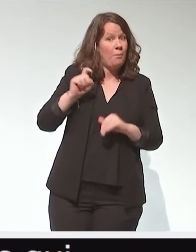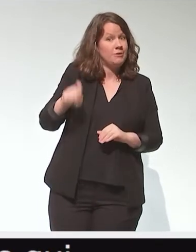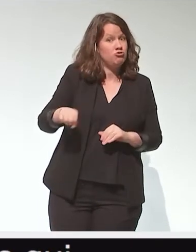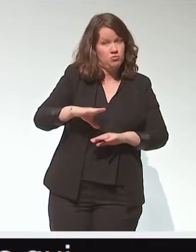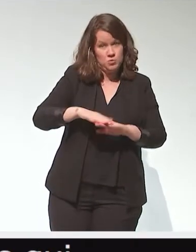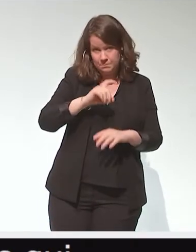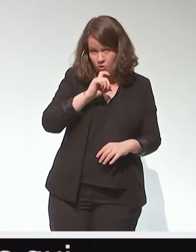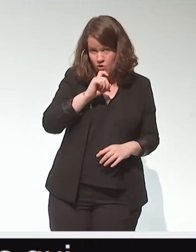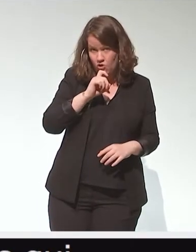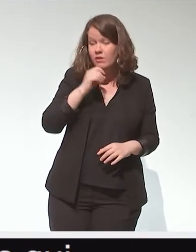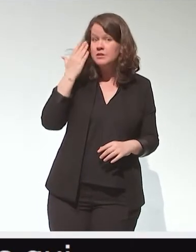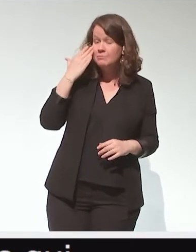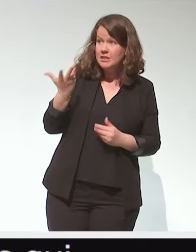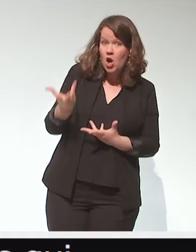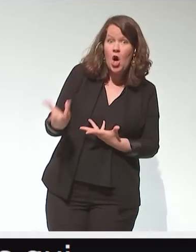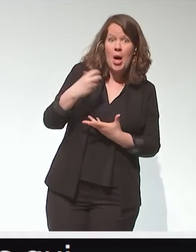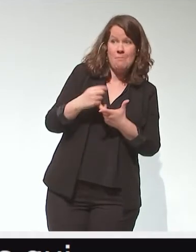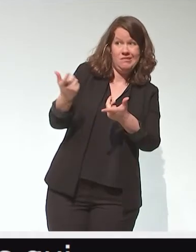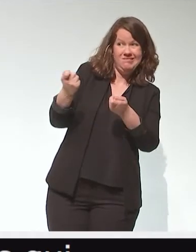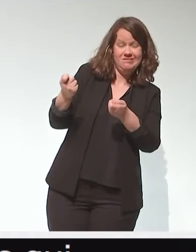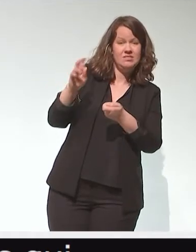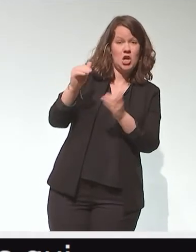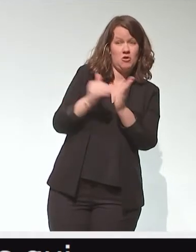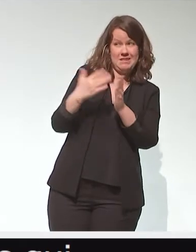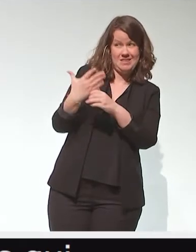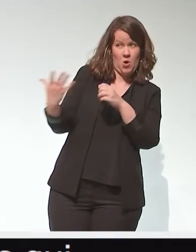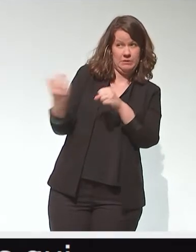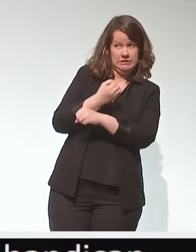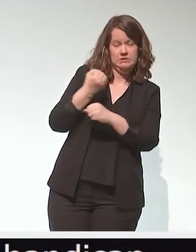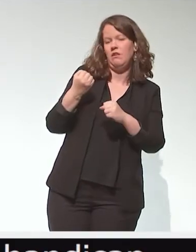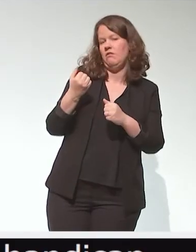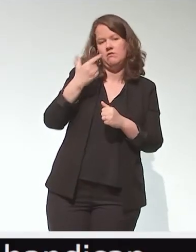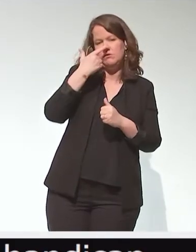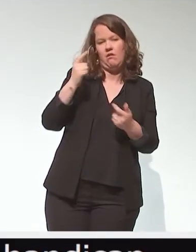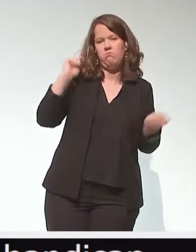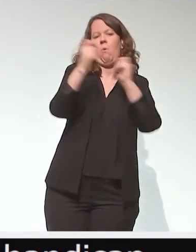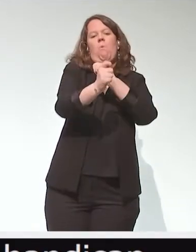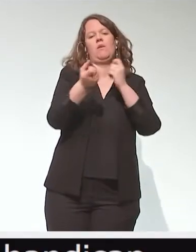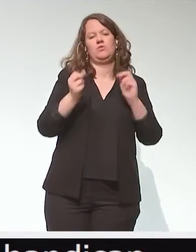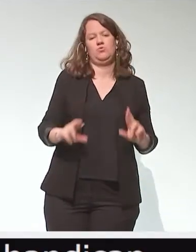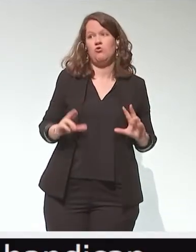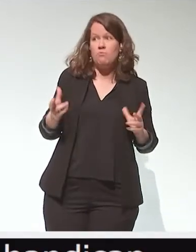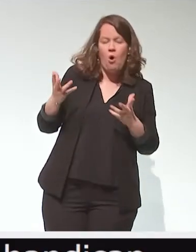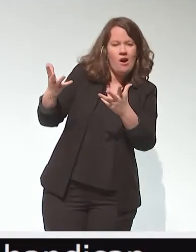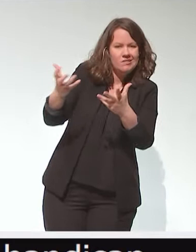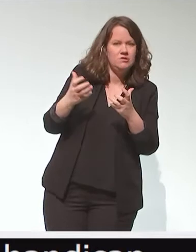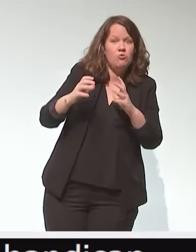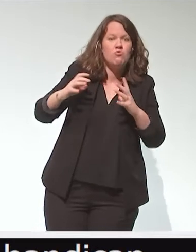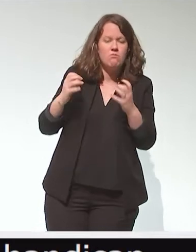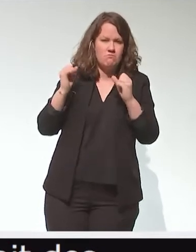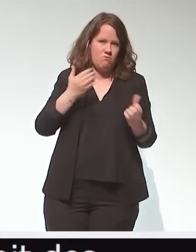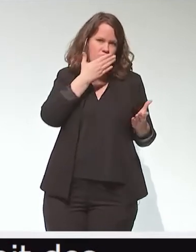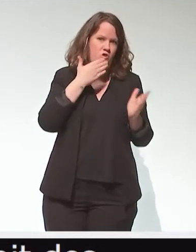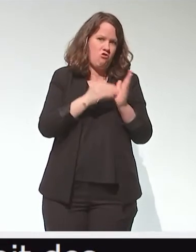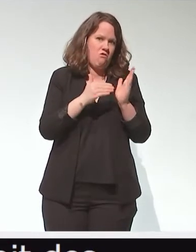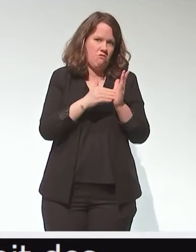really should. Now, if we manage to turn them around, then I think it'll be a great inroad, a